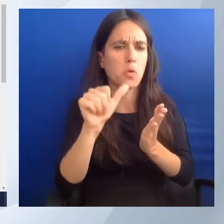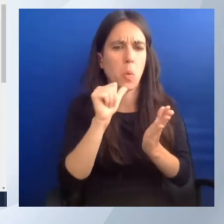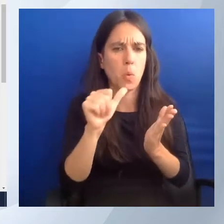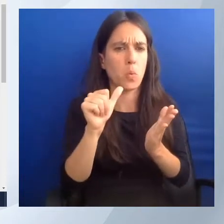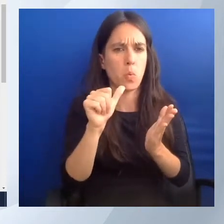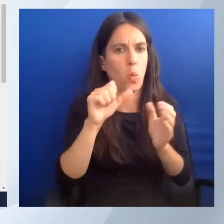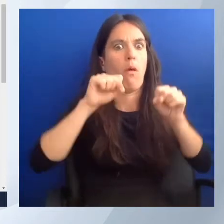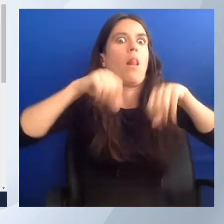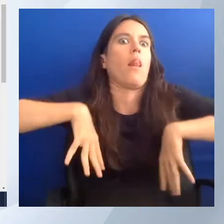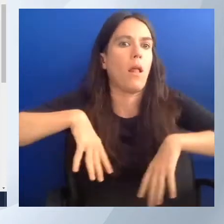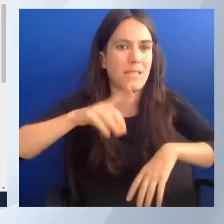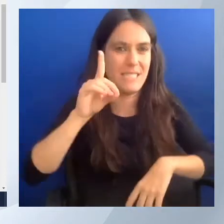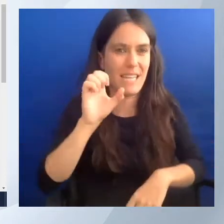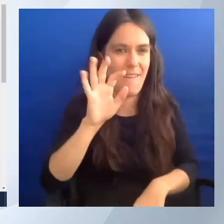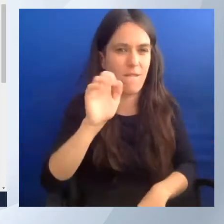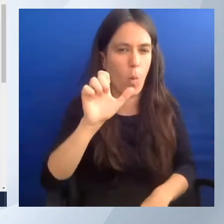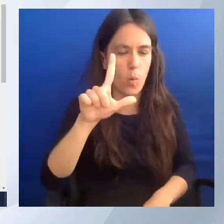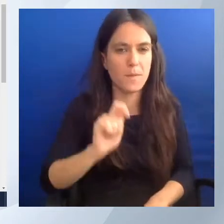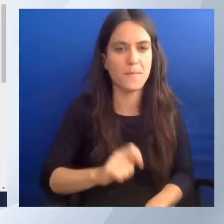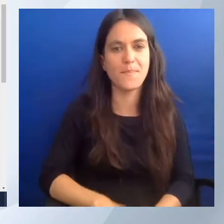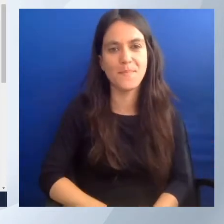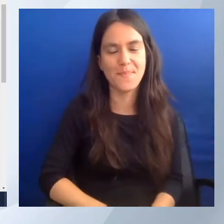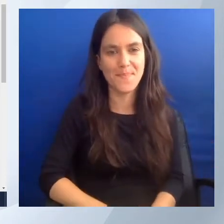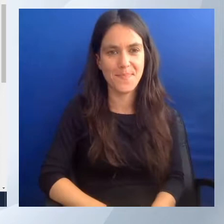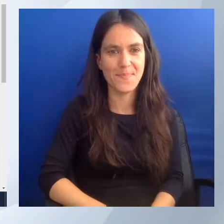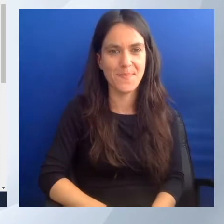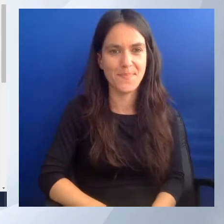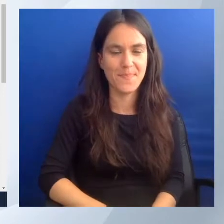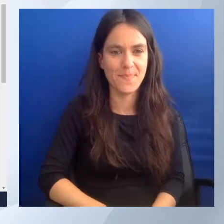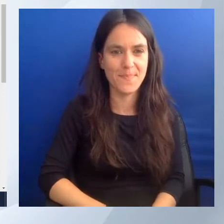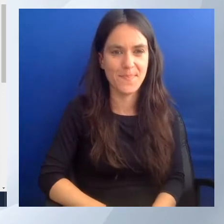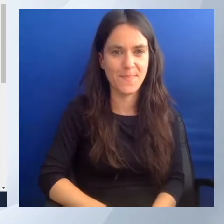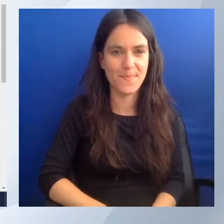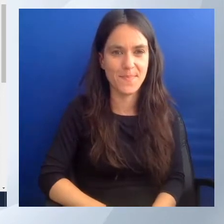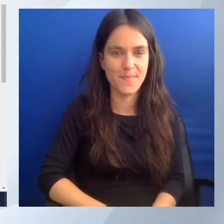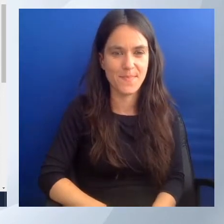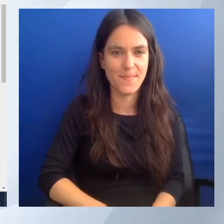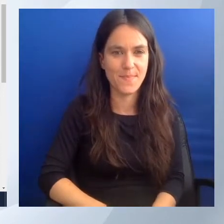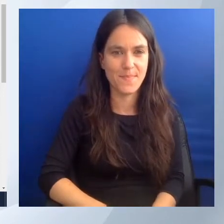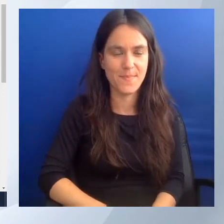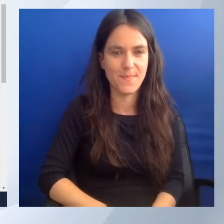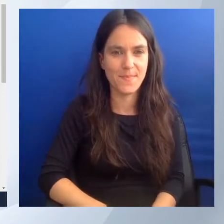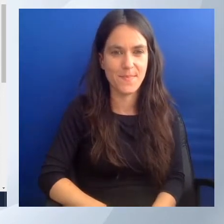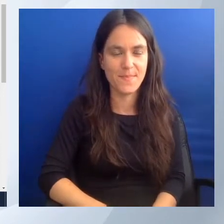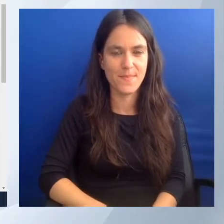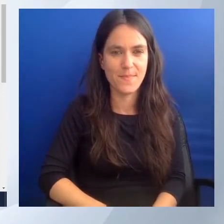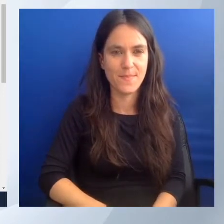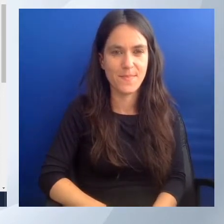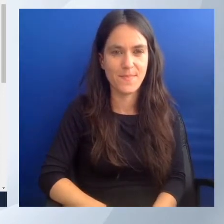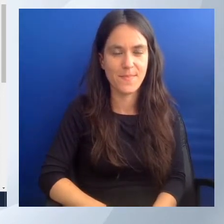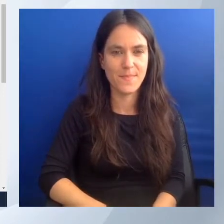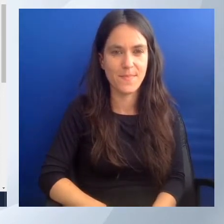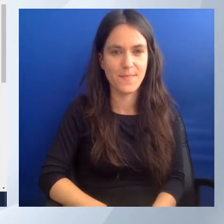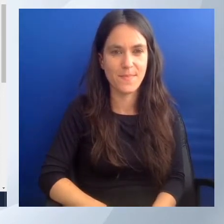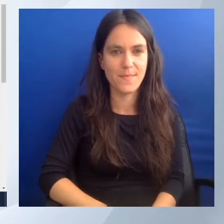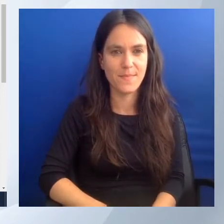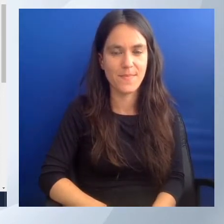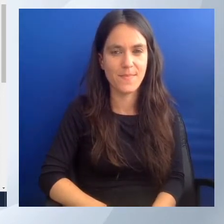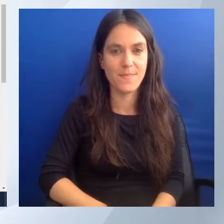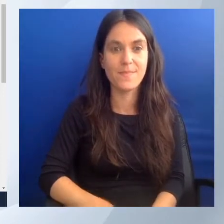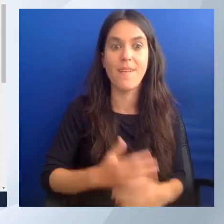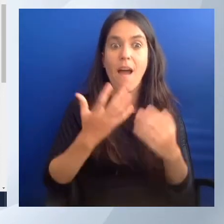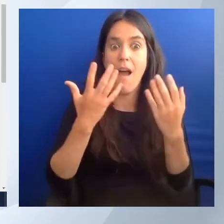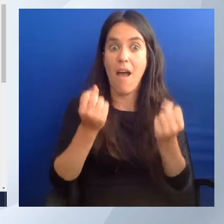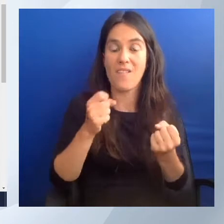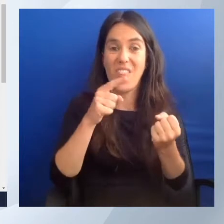that case. When I have these input properties and the expected outcome, I can both